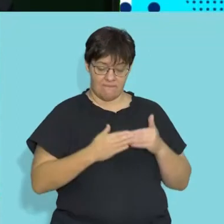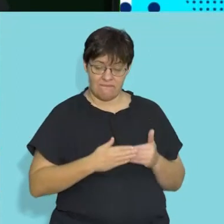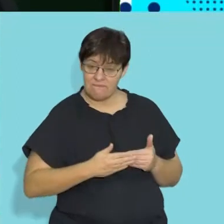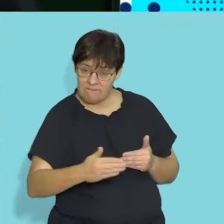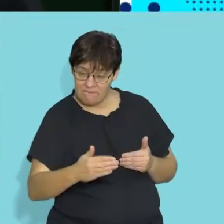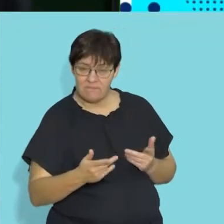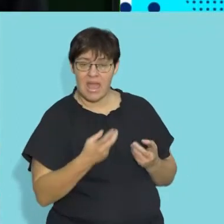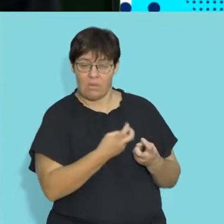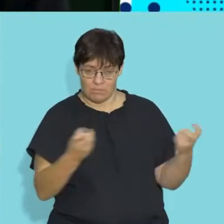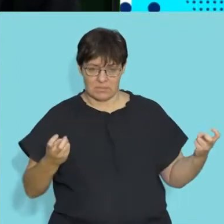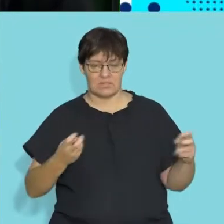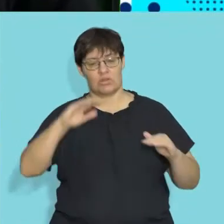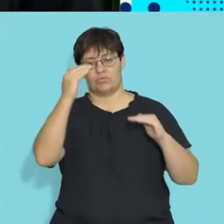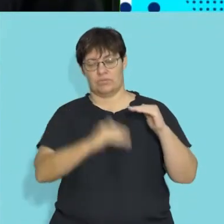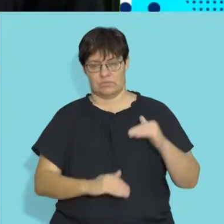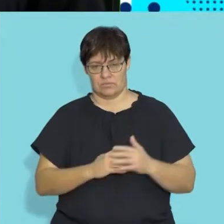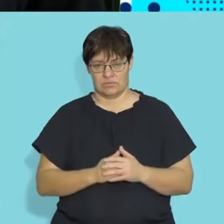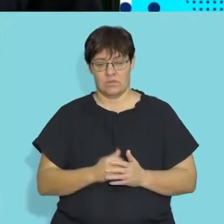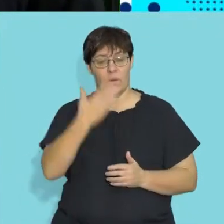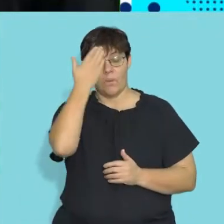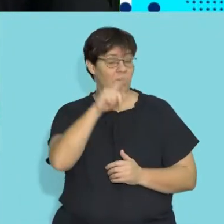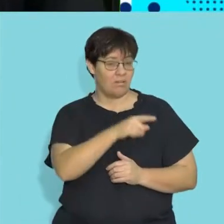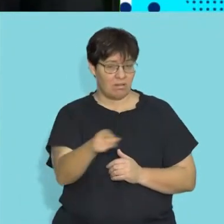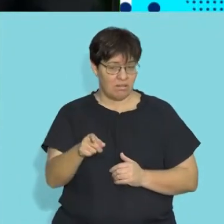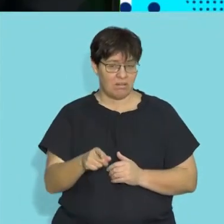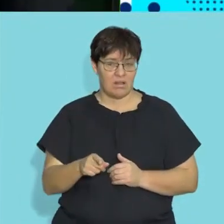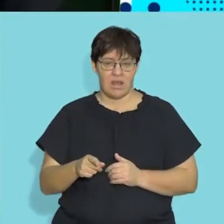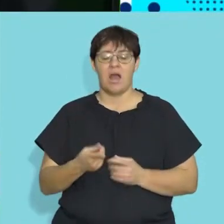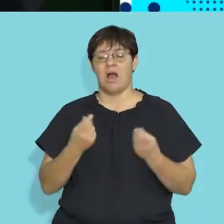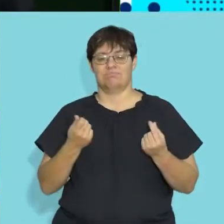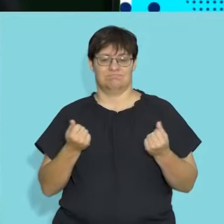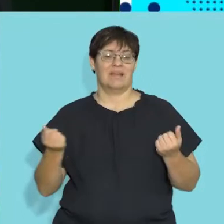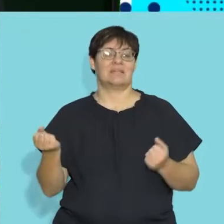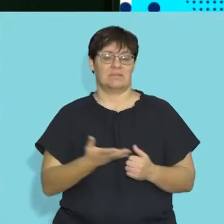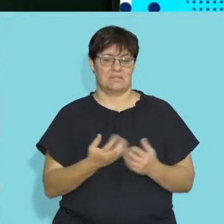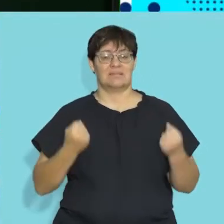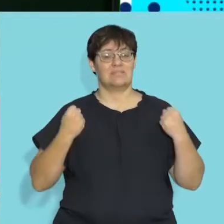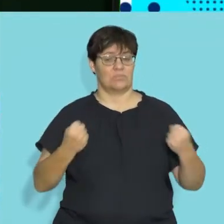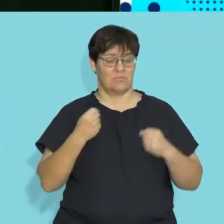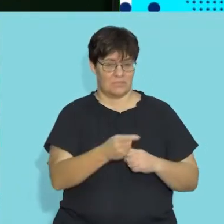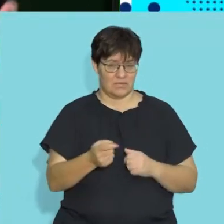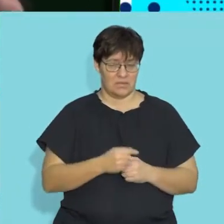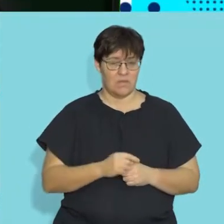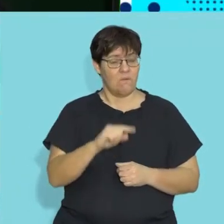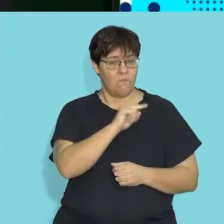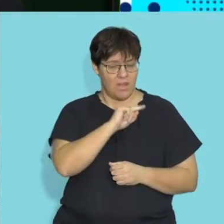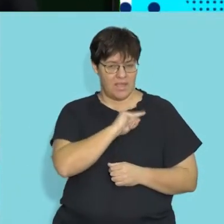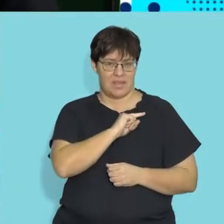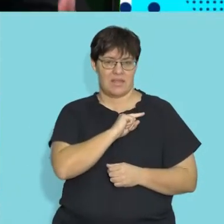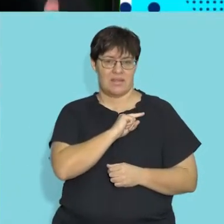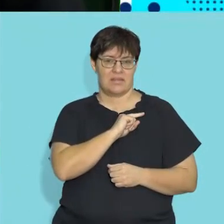lifespan of that equipment. And we all know the costly nature of gym equipment. If we do